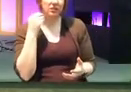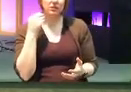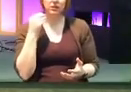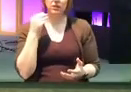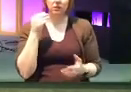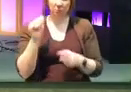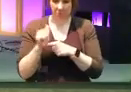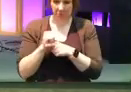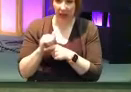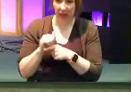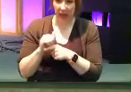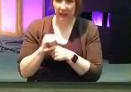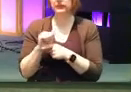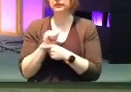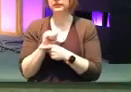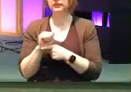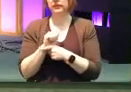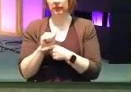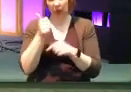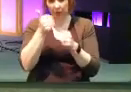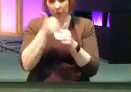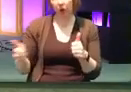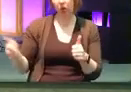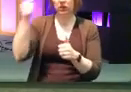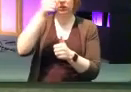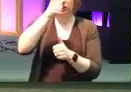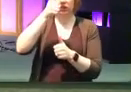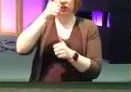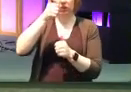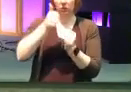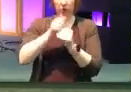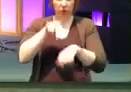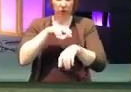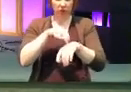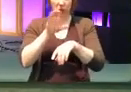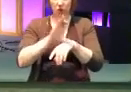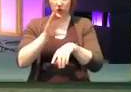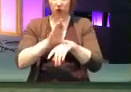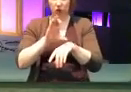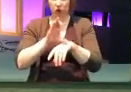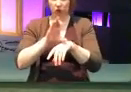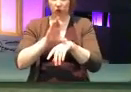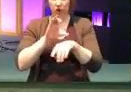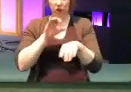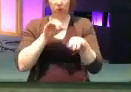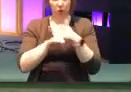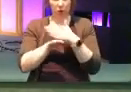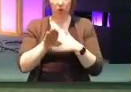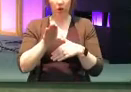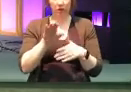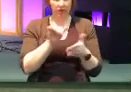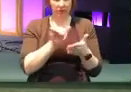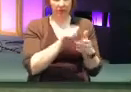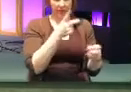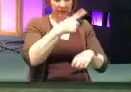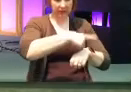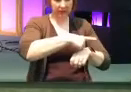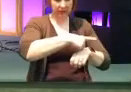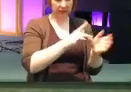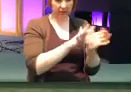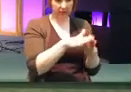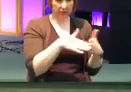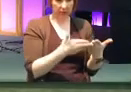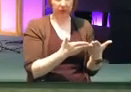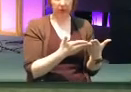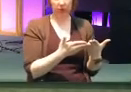in practice, and priority with the original church born on the day of Pentecost and described in